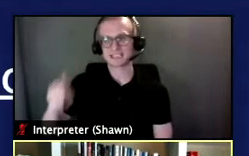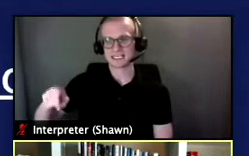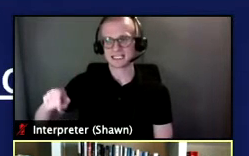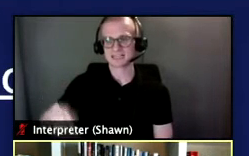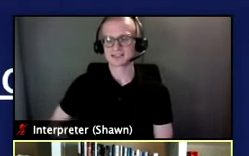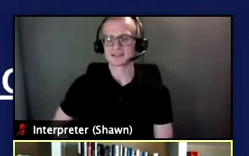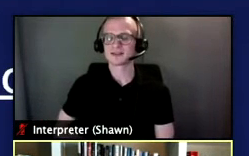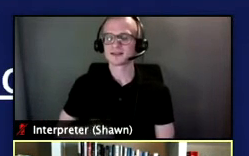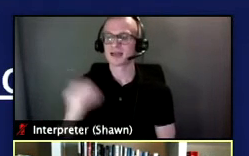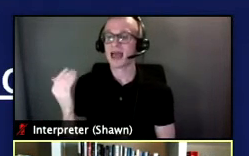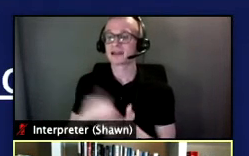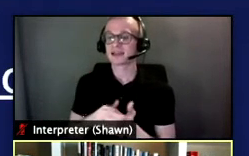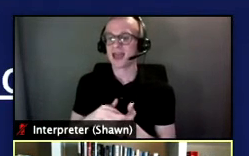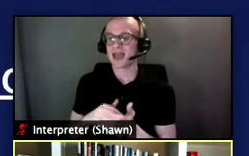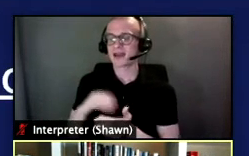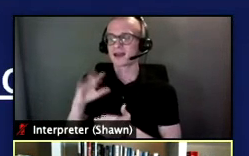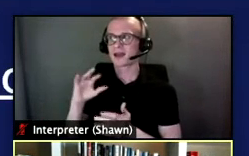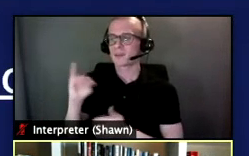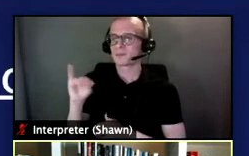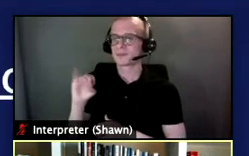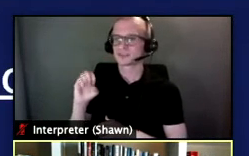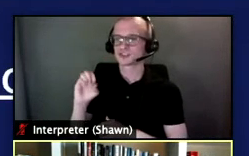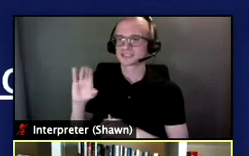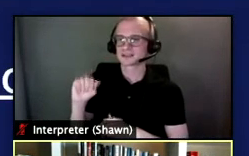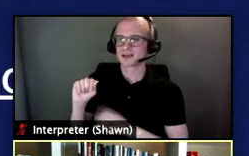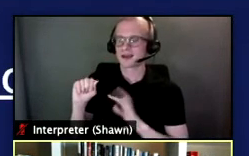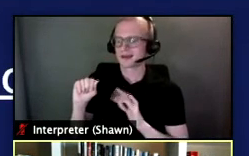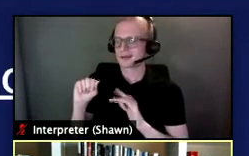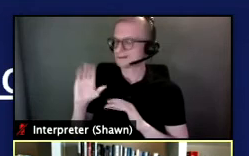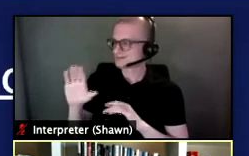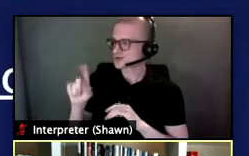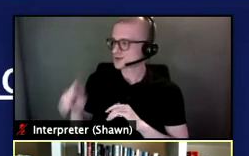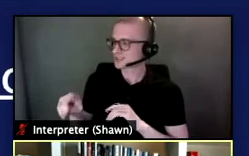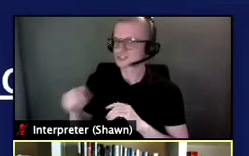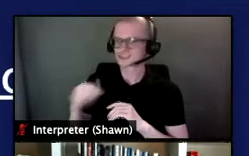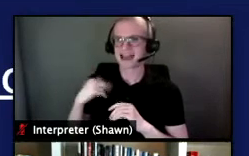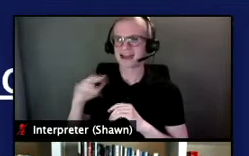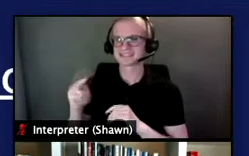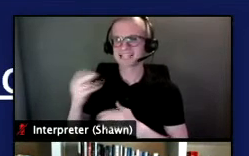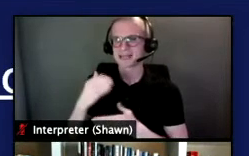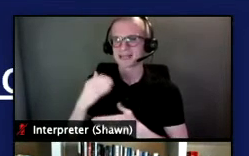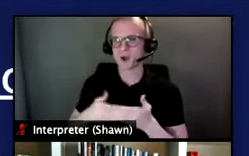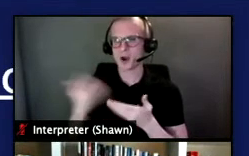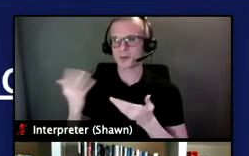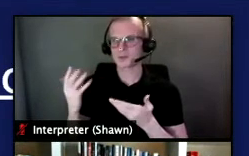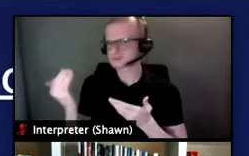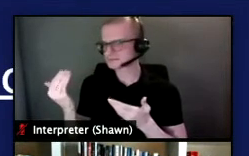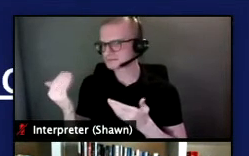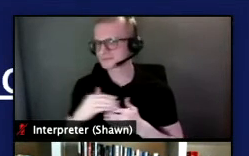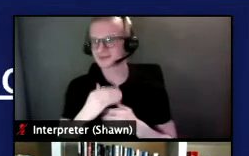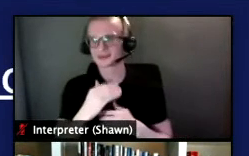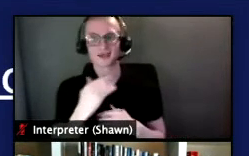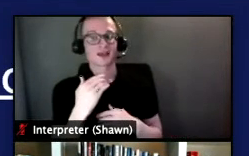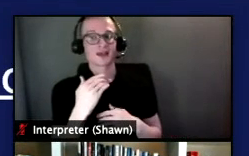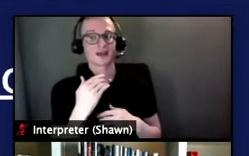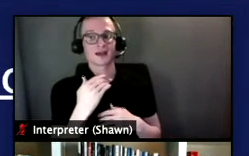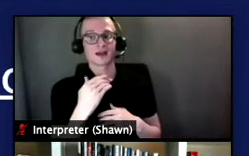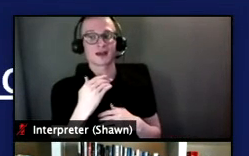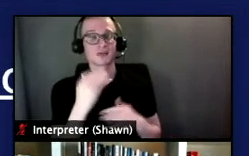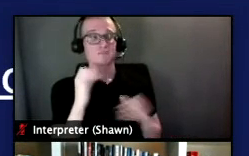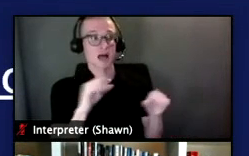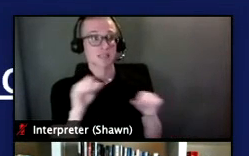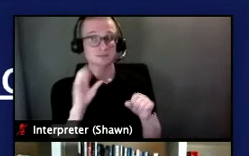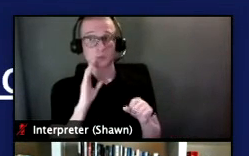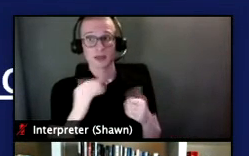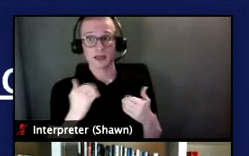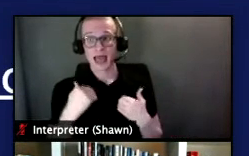Again, Jessica, you had a second part to that question. Could we see a regional